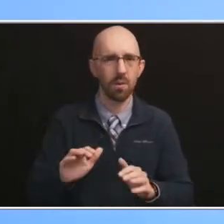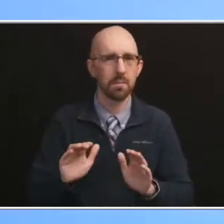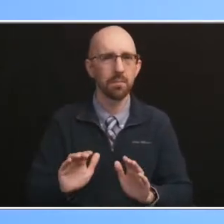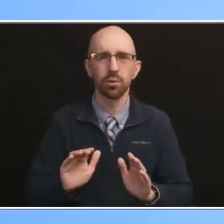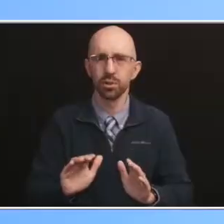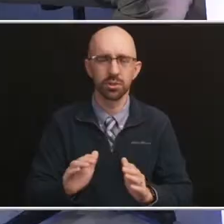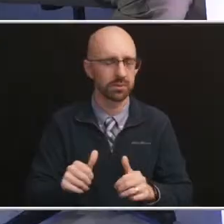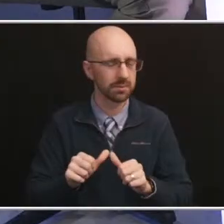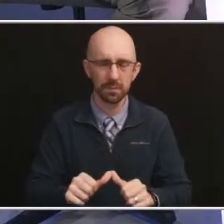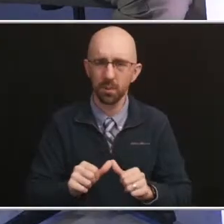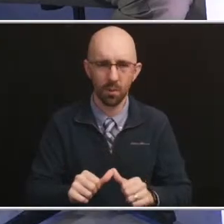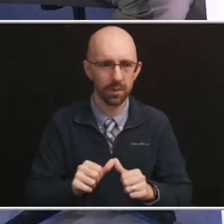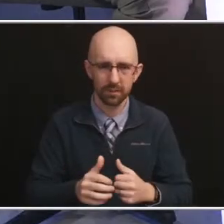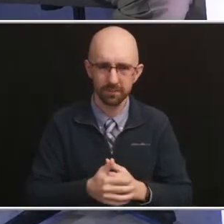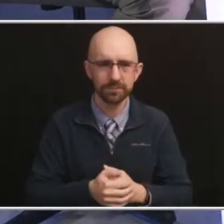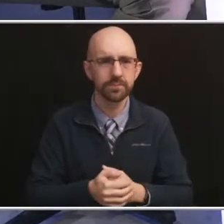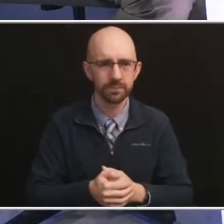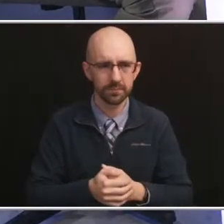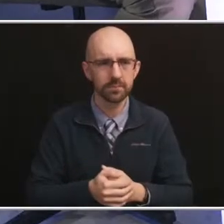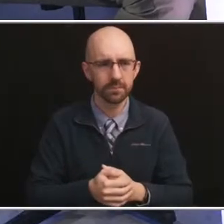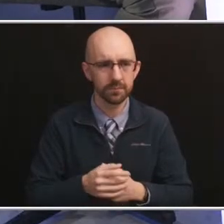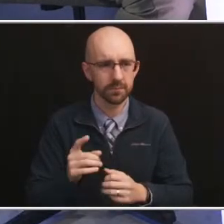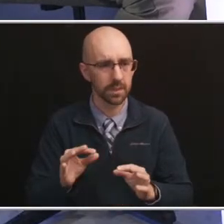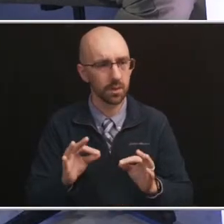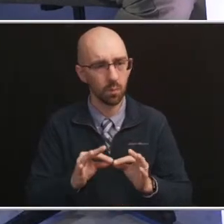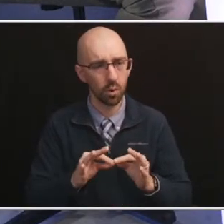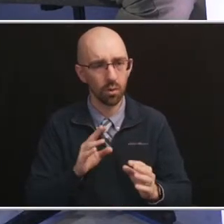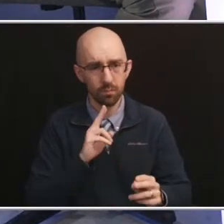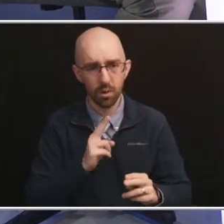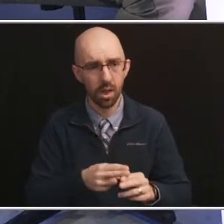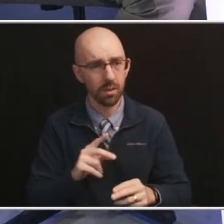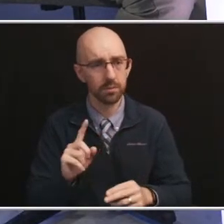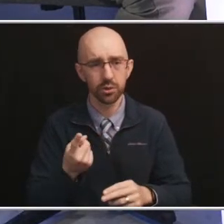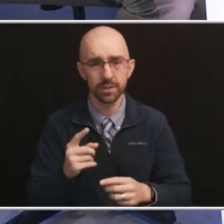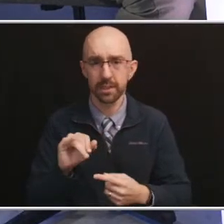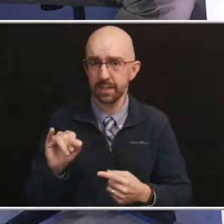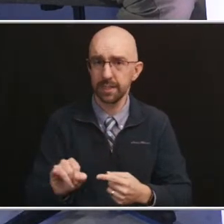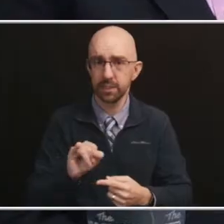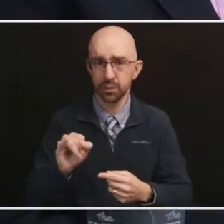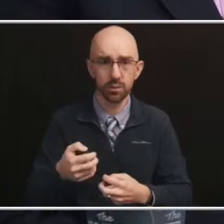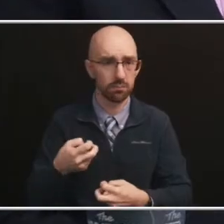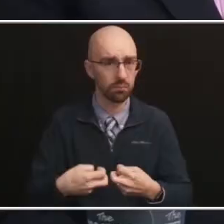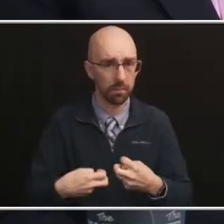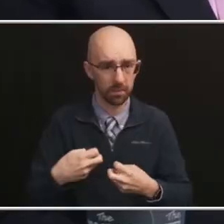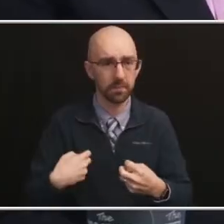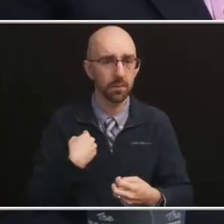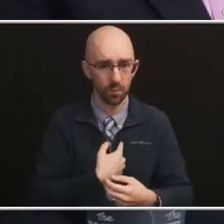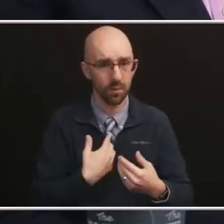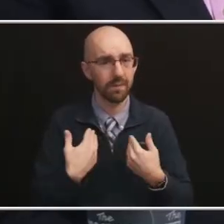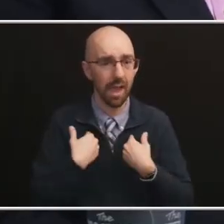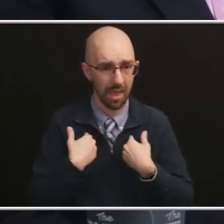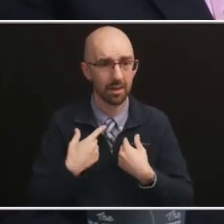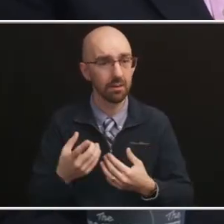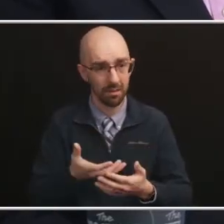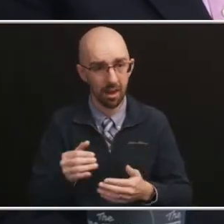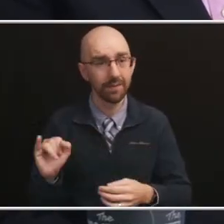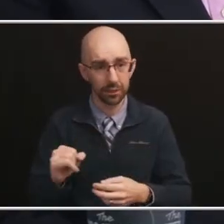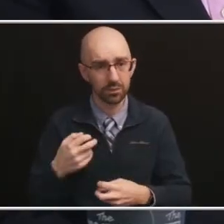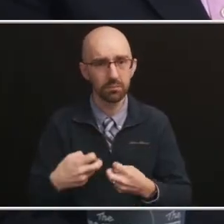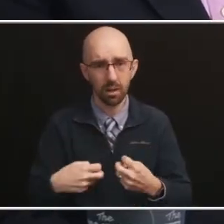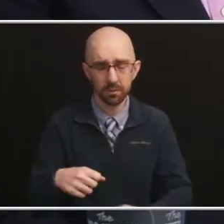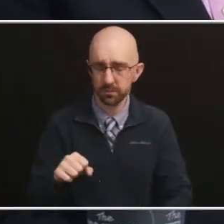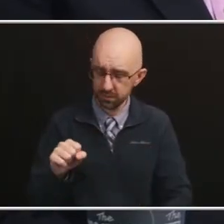going. Mm-hmm. Is it worth bringing up just the insurance problems that we've had? Have you had a lot of insurance Yes. problems? With